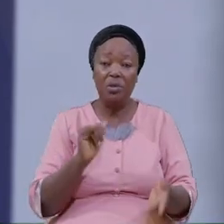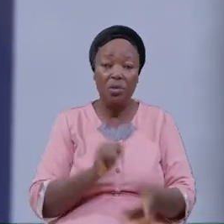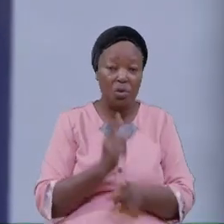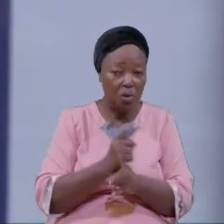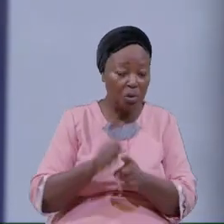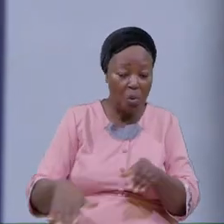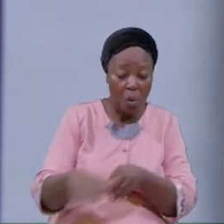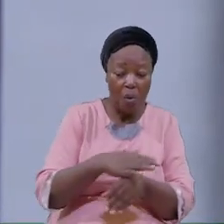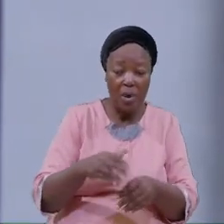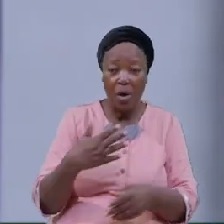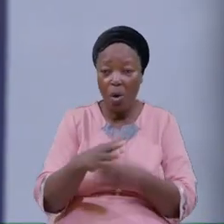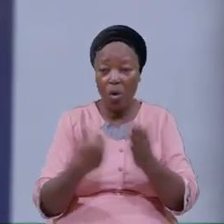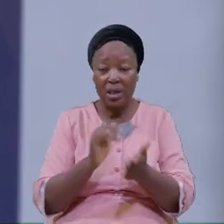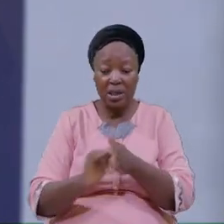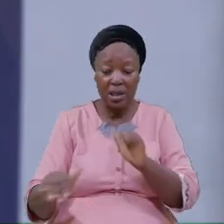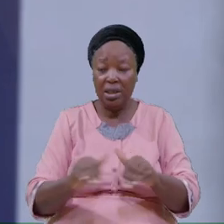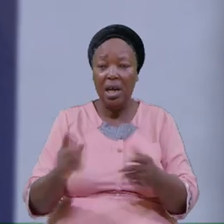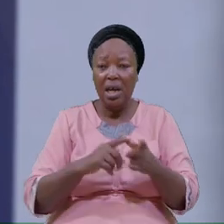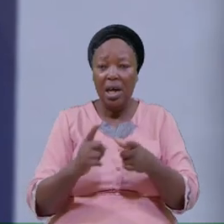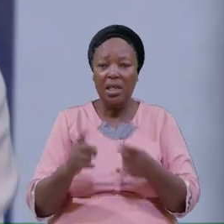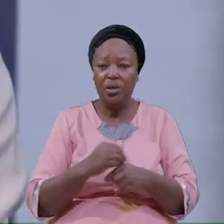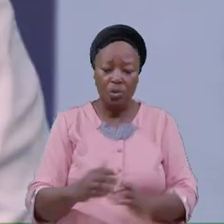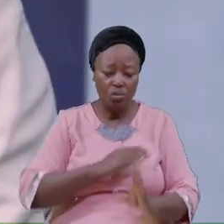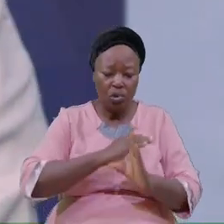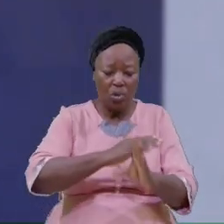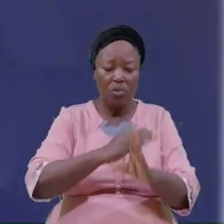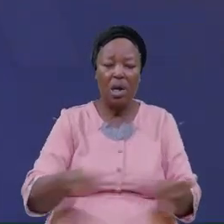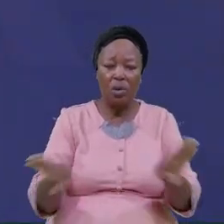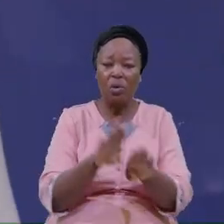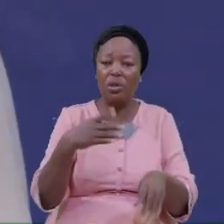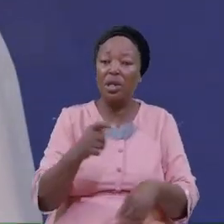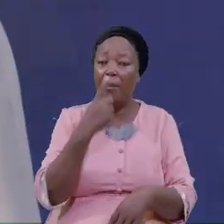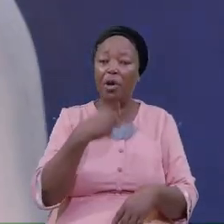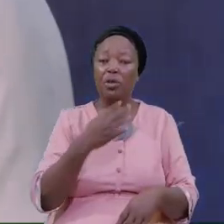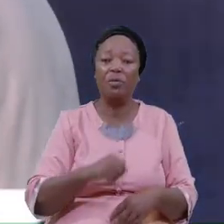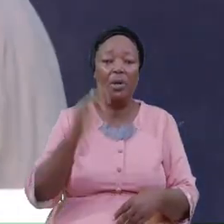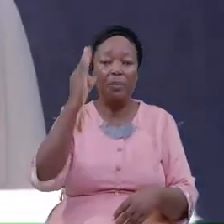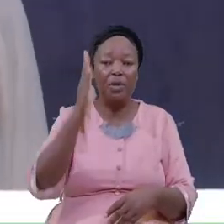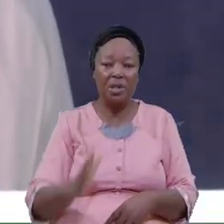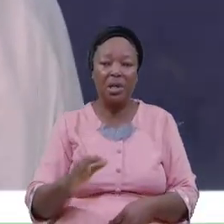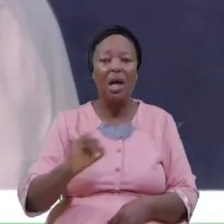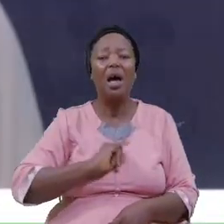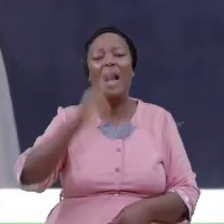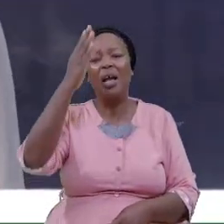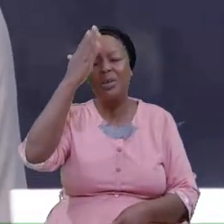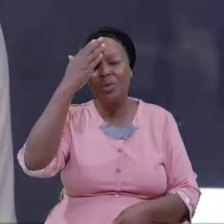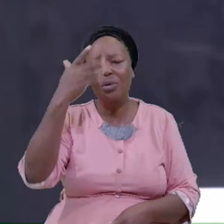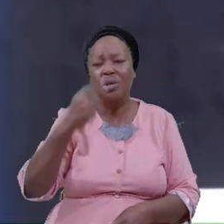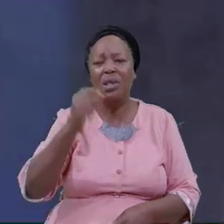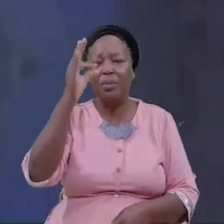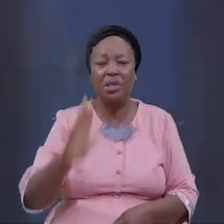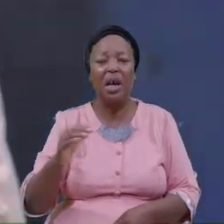To shut the preacher up. Fait taire le prédicateur. I know the preacher has